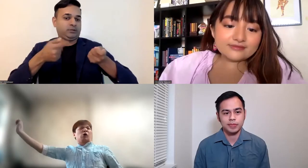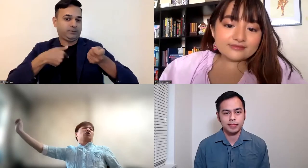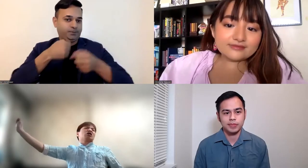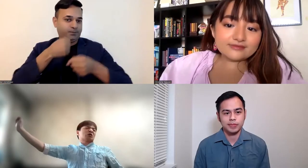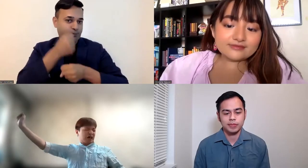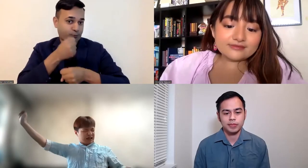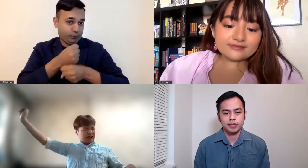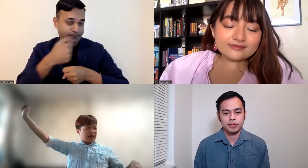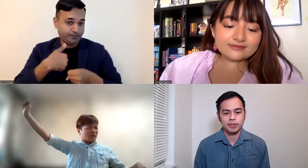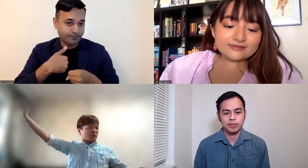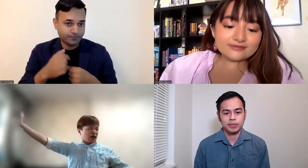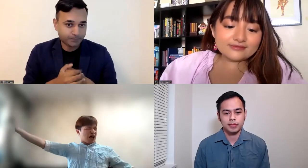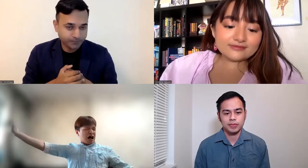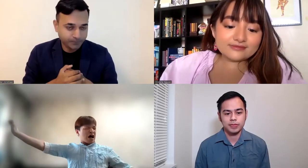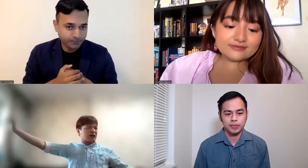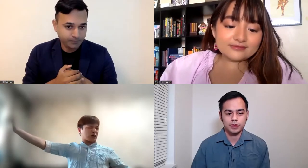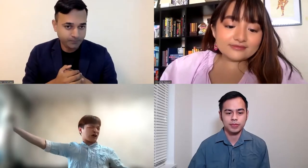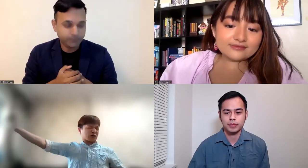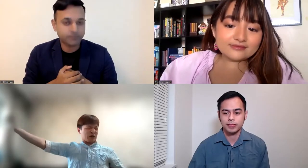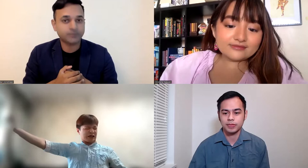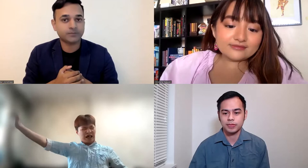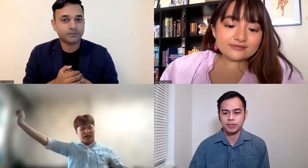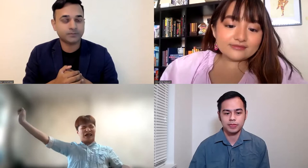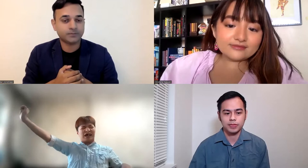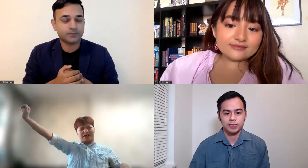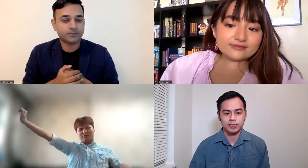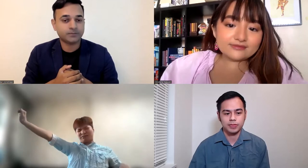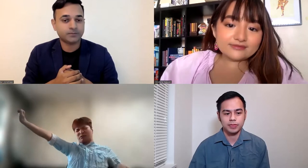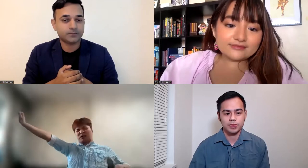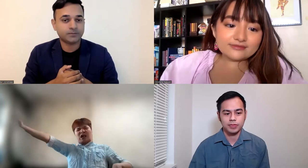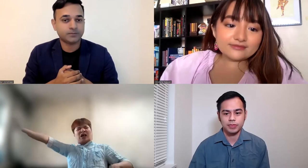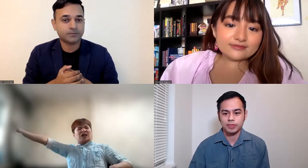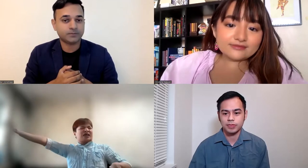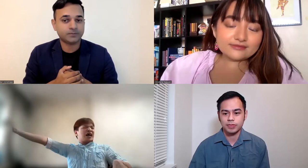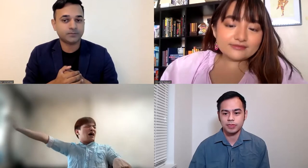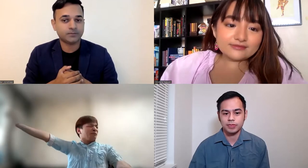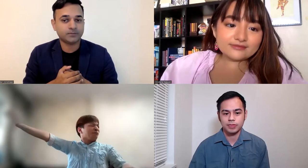the disability education training